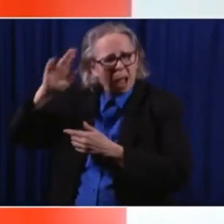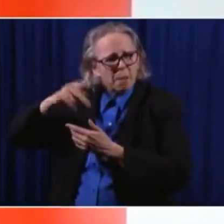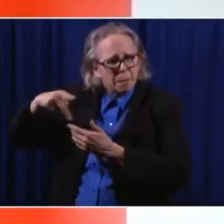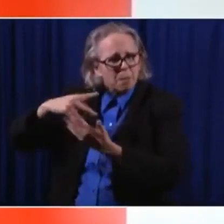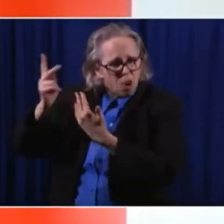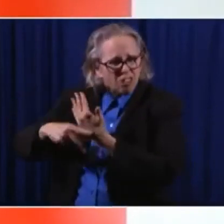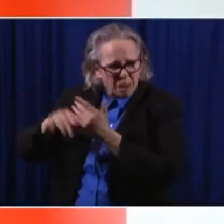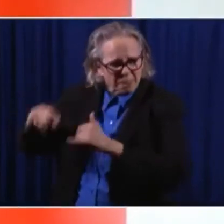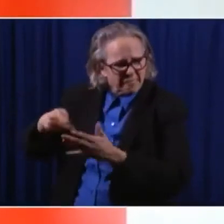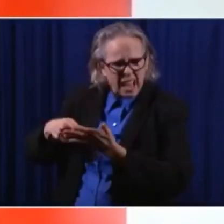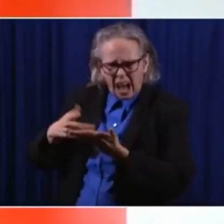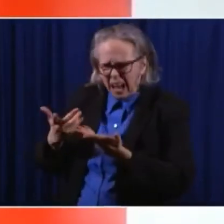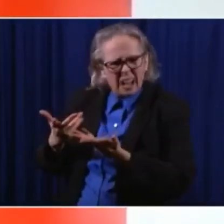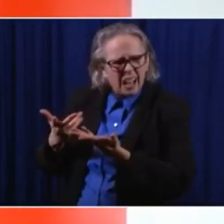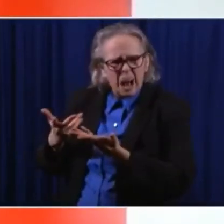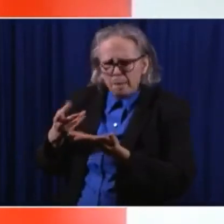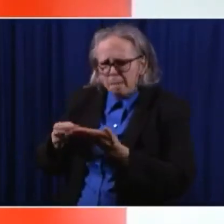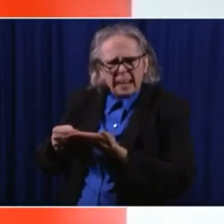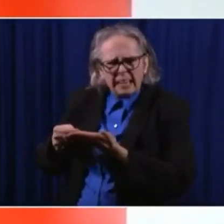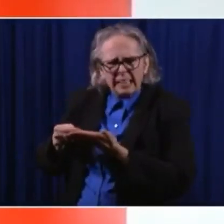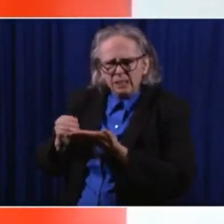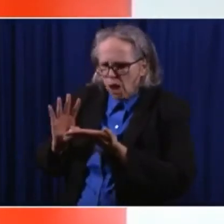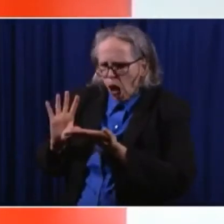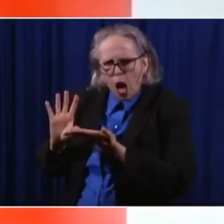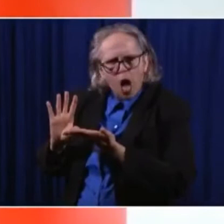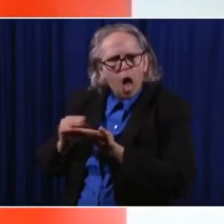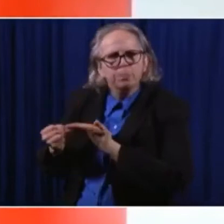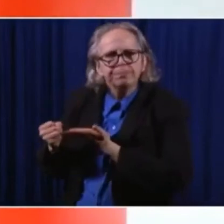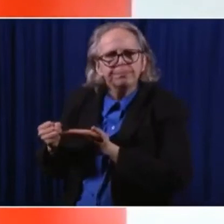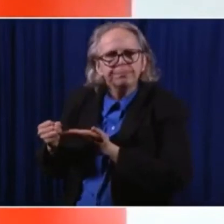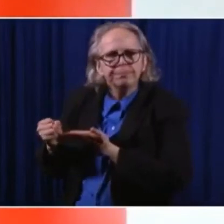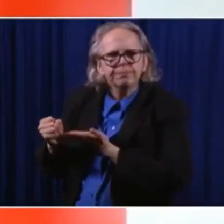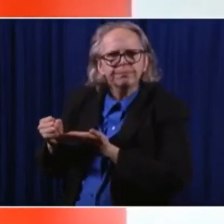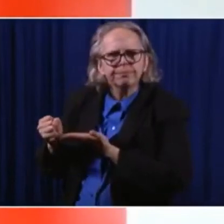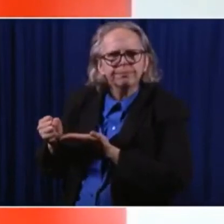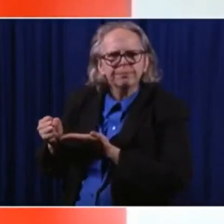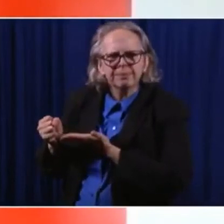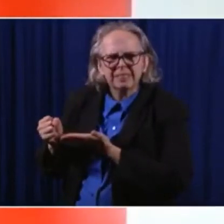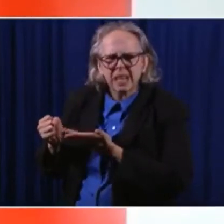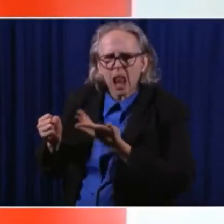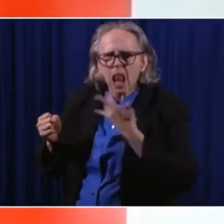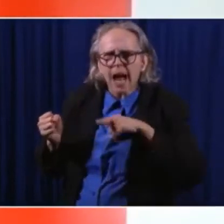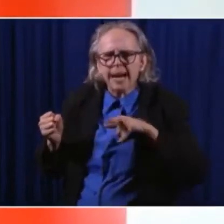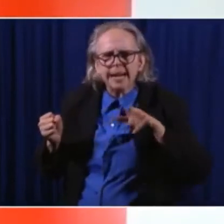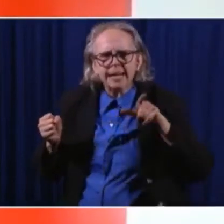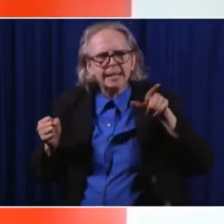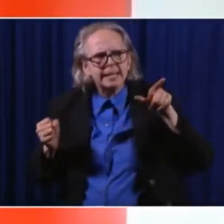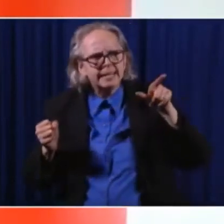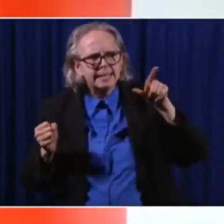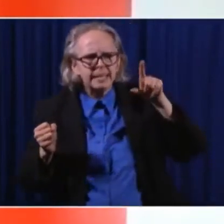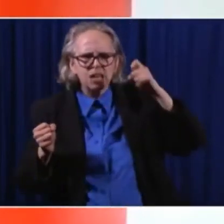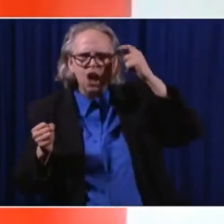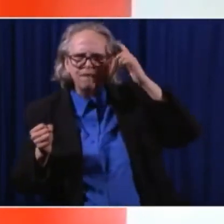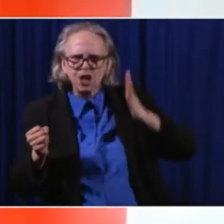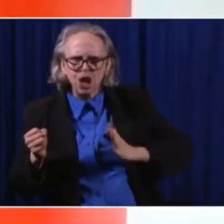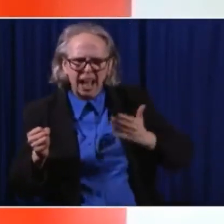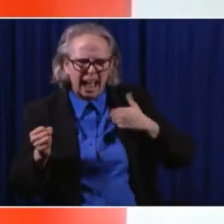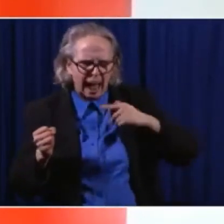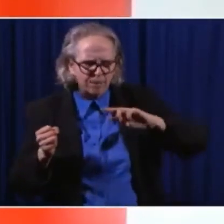more recently, Governor, you and Lieutenant Governor provided several forms of financial support, including the BWC refund, and we're so thankful for